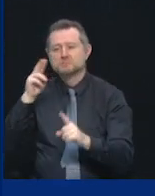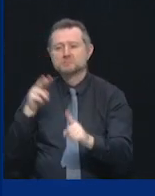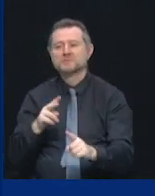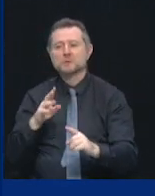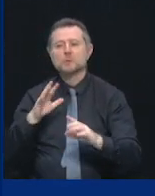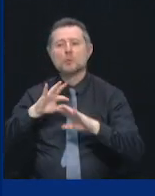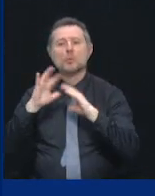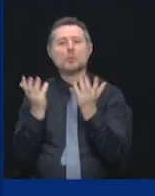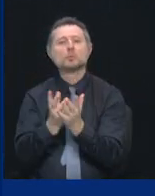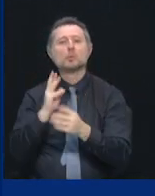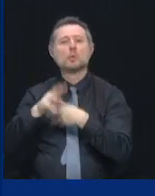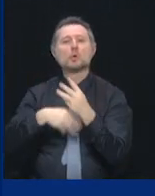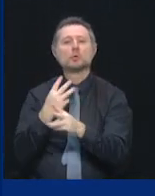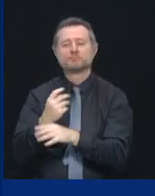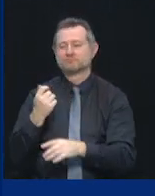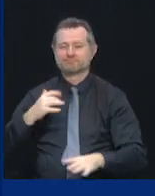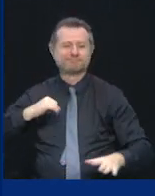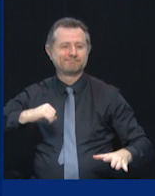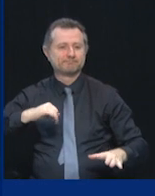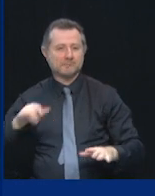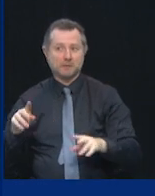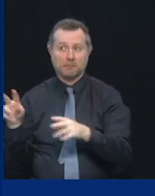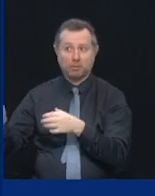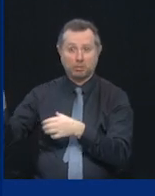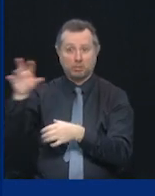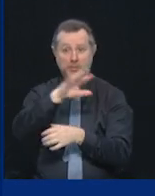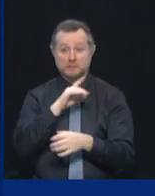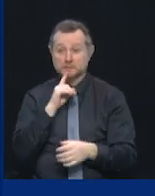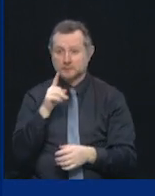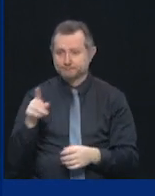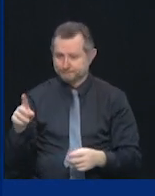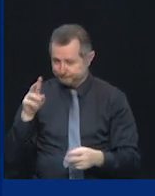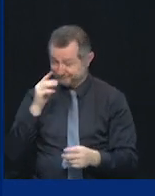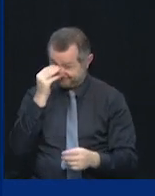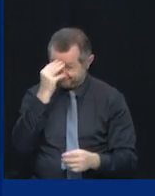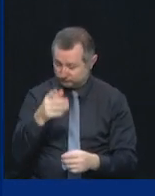It's fear-driven. It's misinformation-driven.